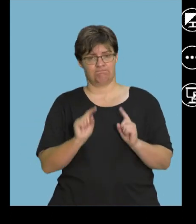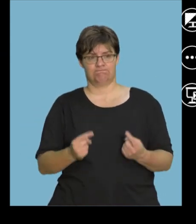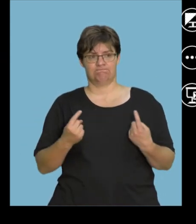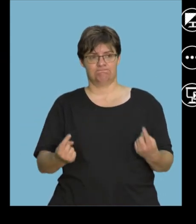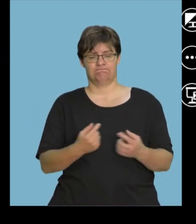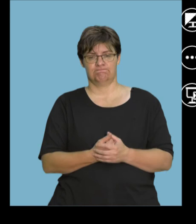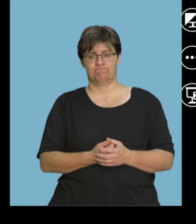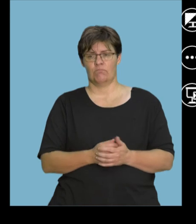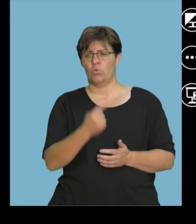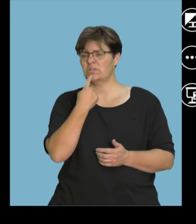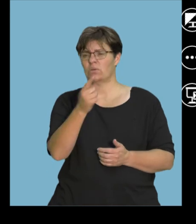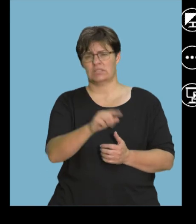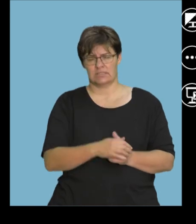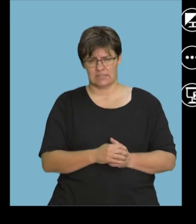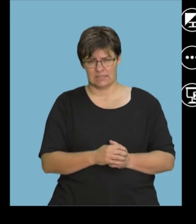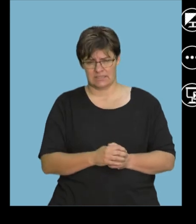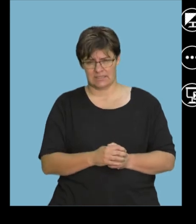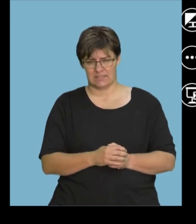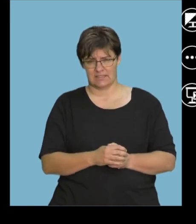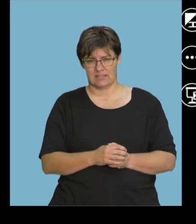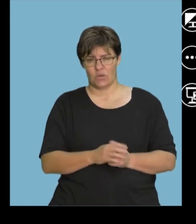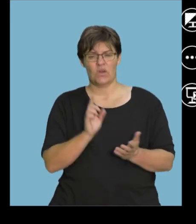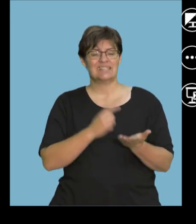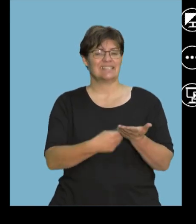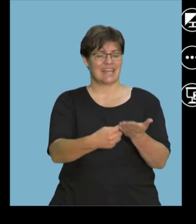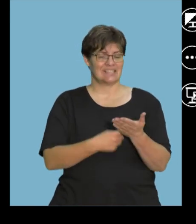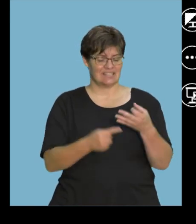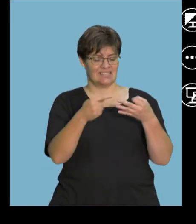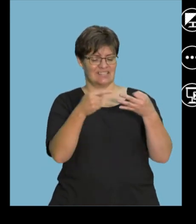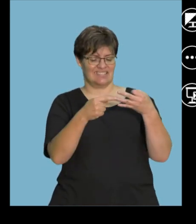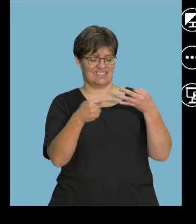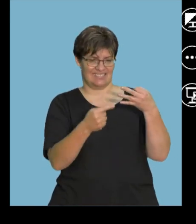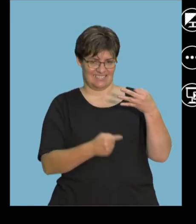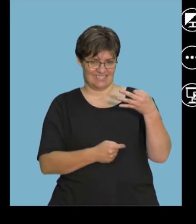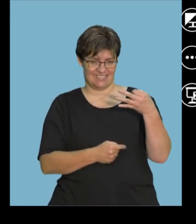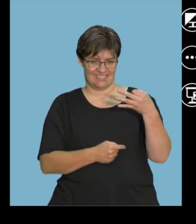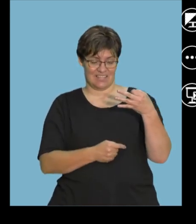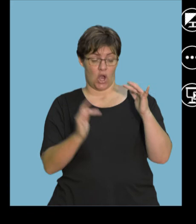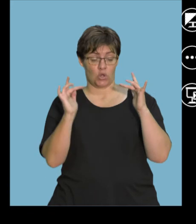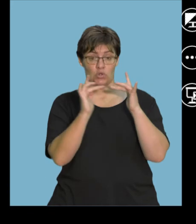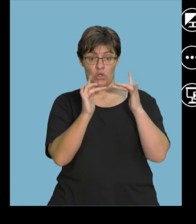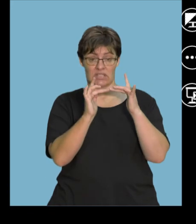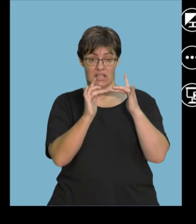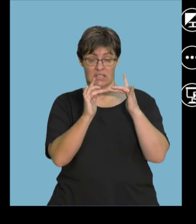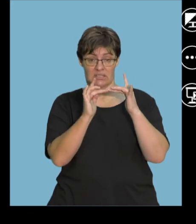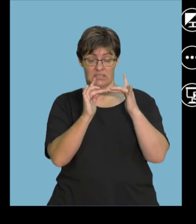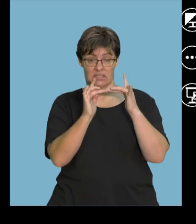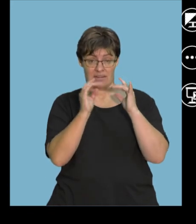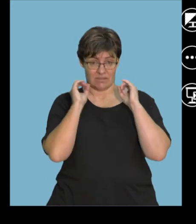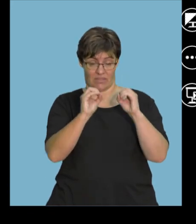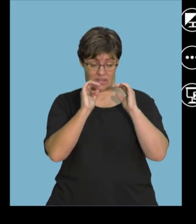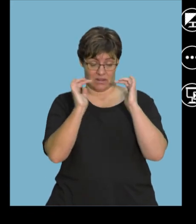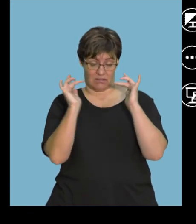each other. All right. Now, what did we say? Okay. We spoke about the three types of non-contact